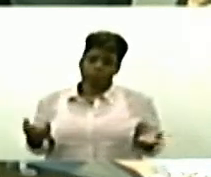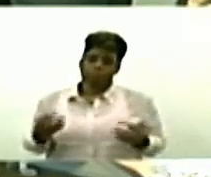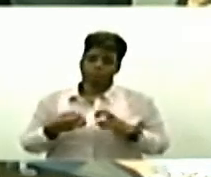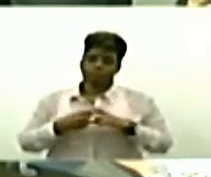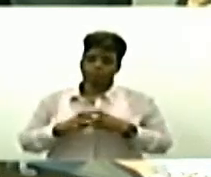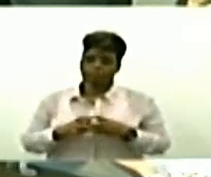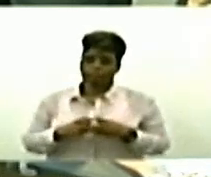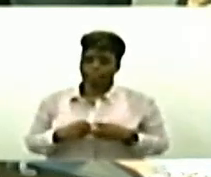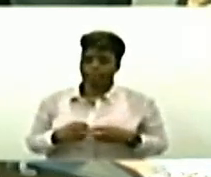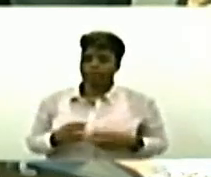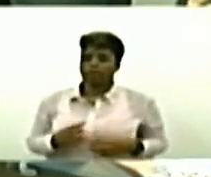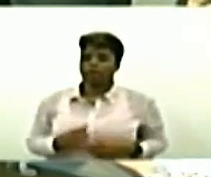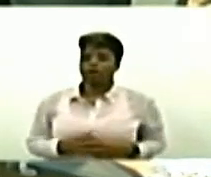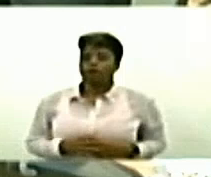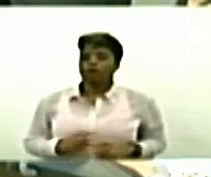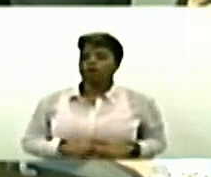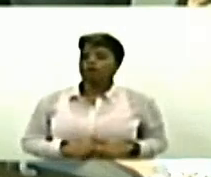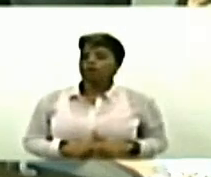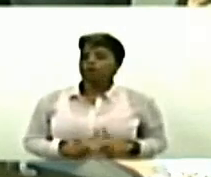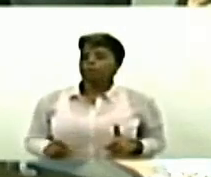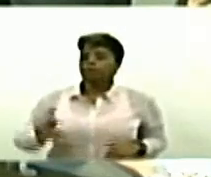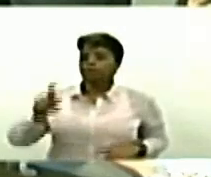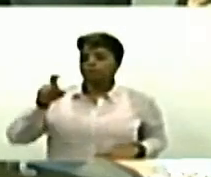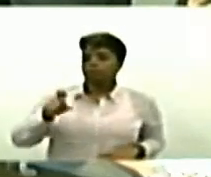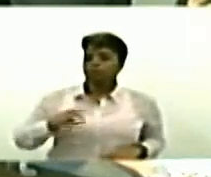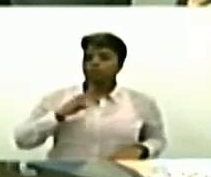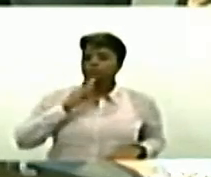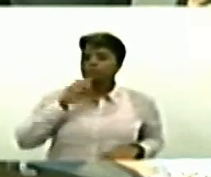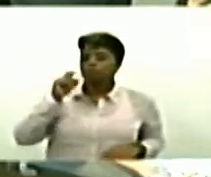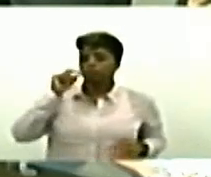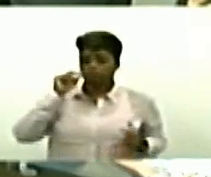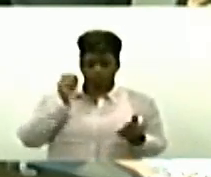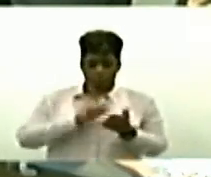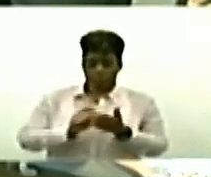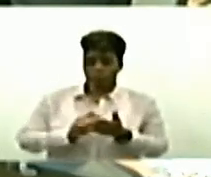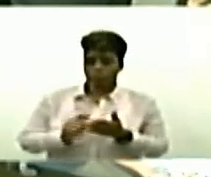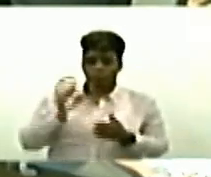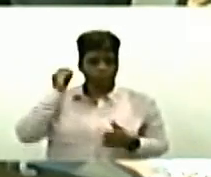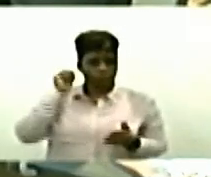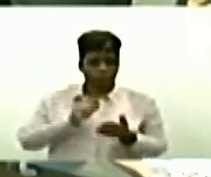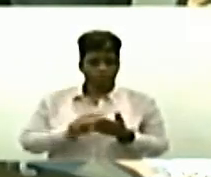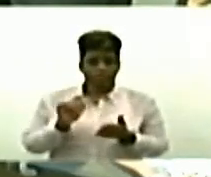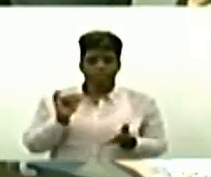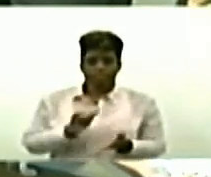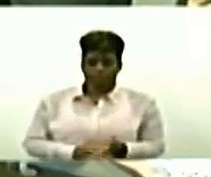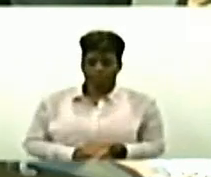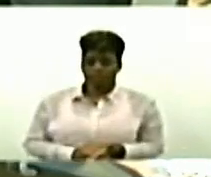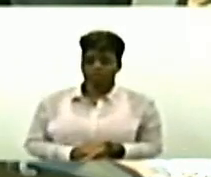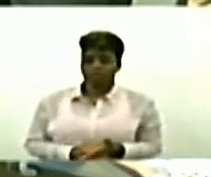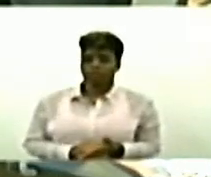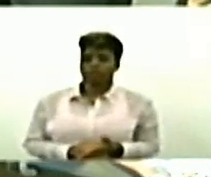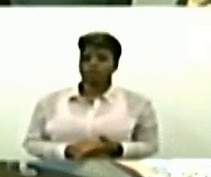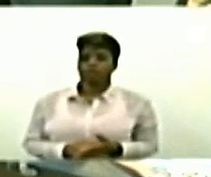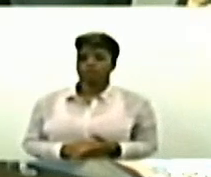Act. But it must be noted that this went through some